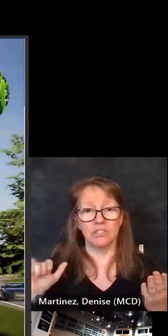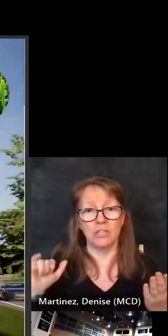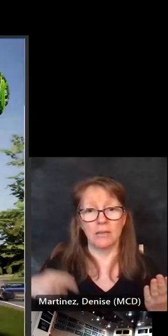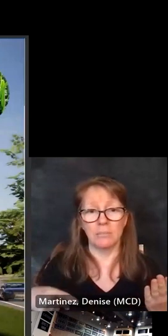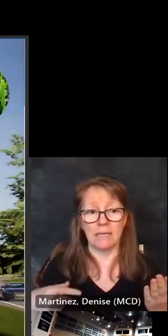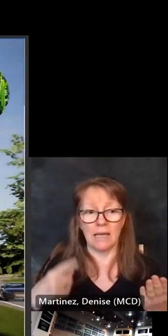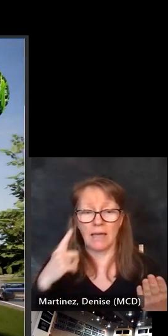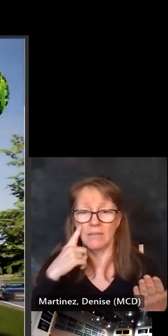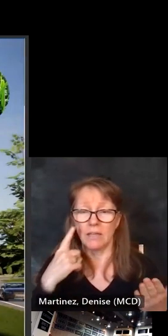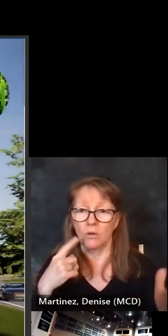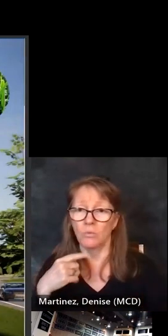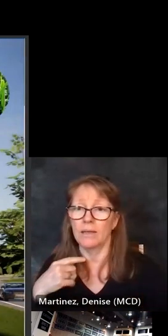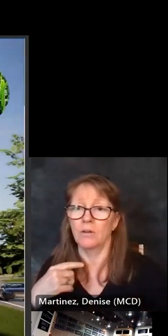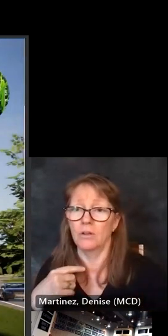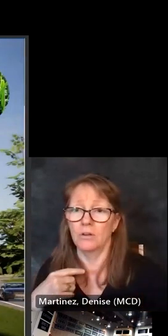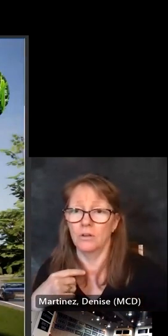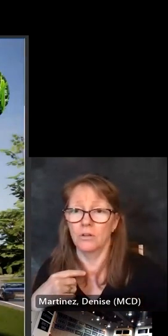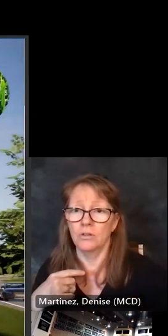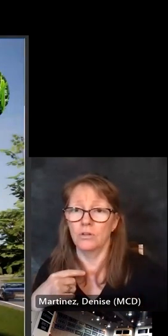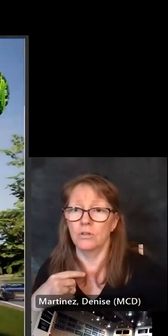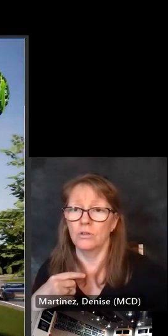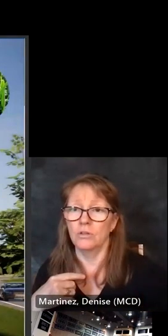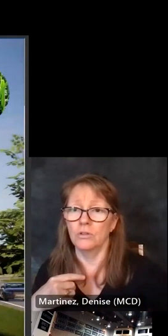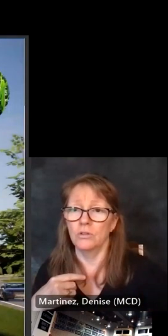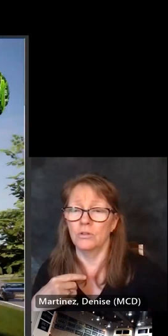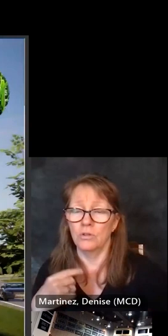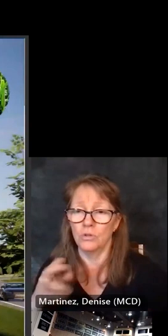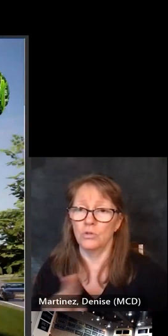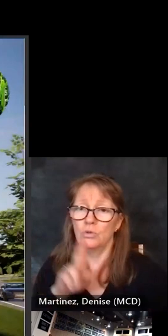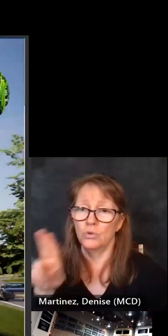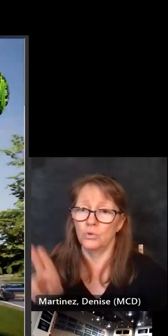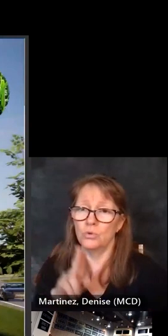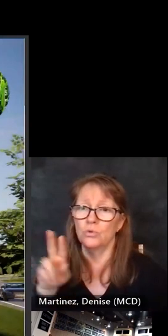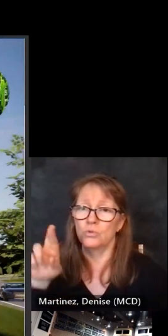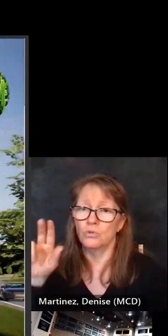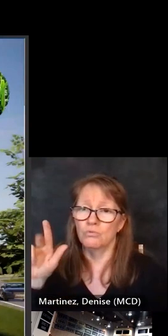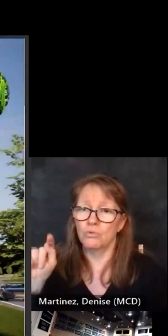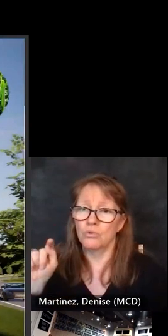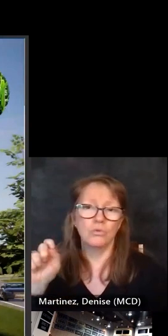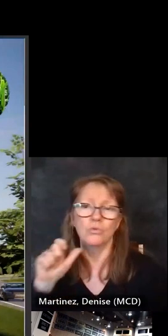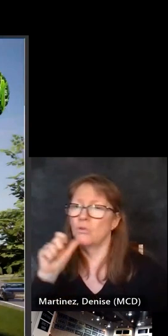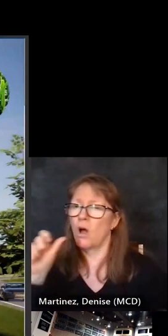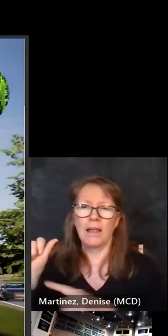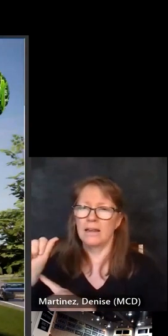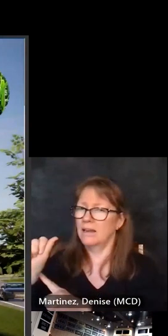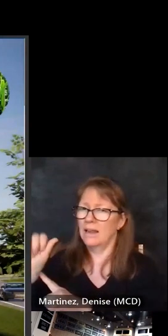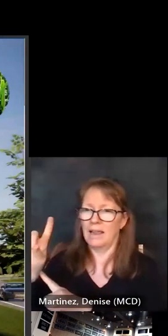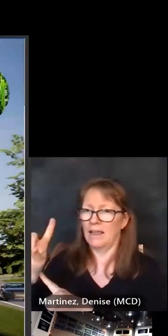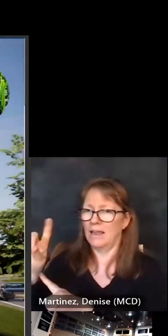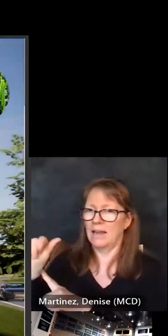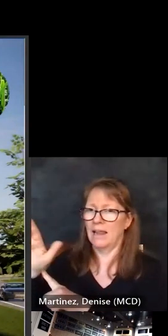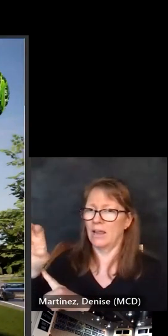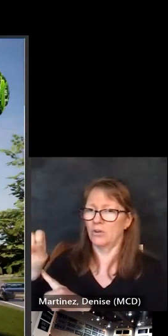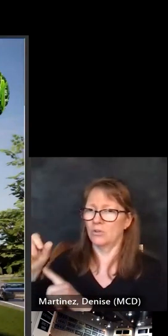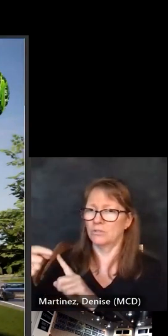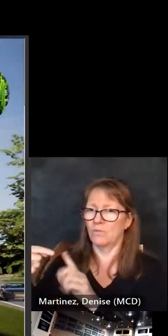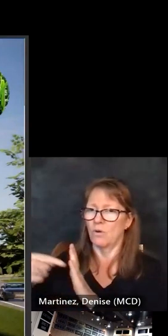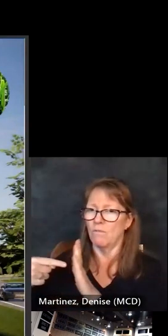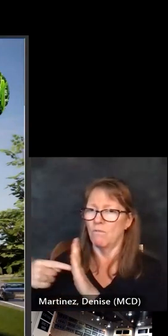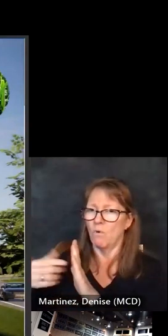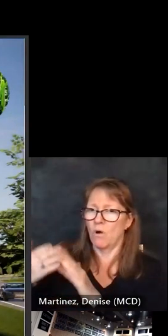I think we could utilize that roof, not for these 8 acres of affordable housing, but for community space.